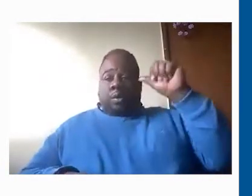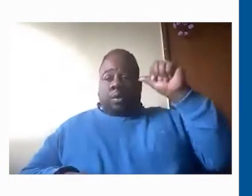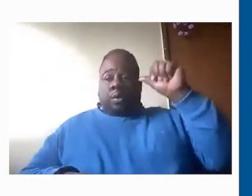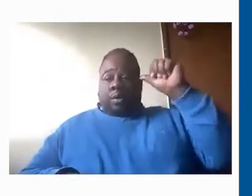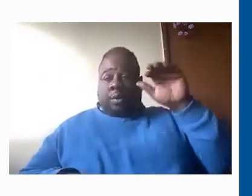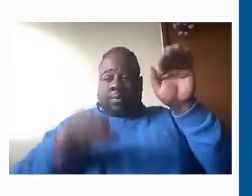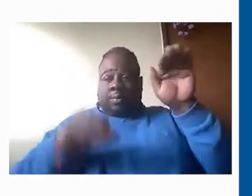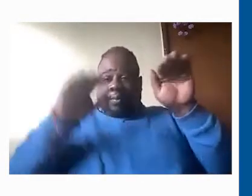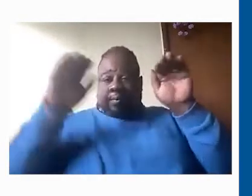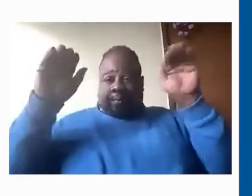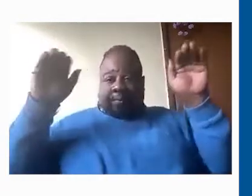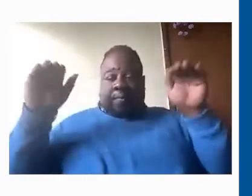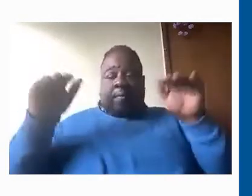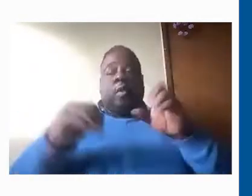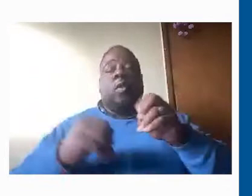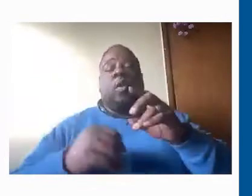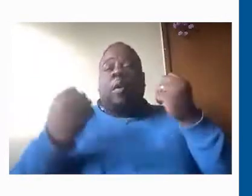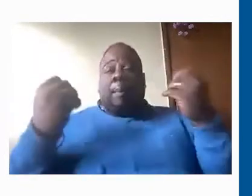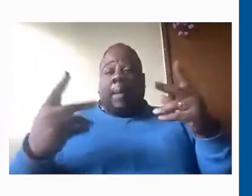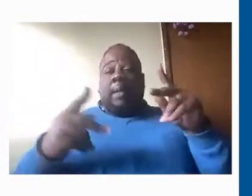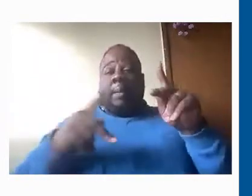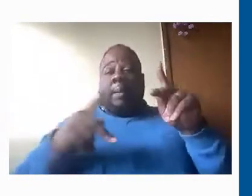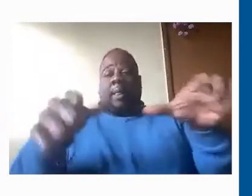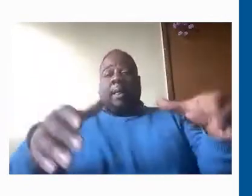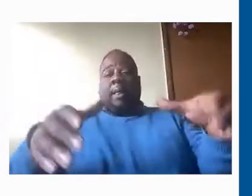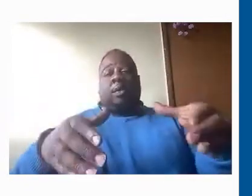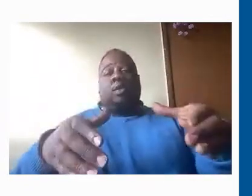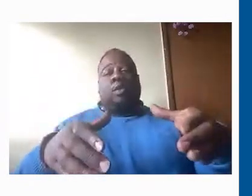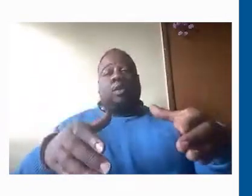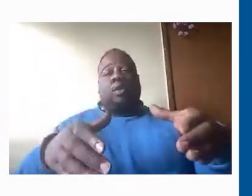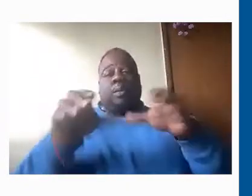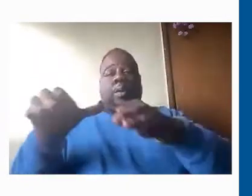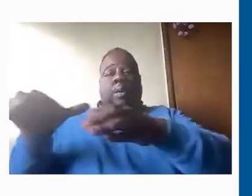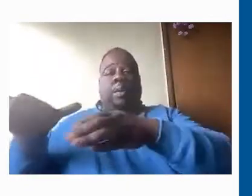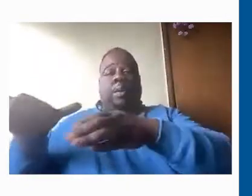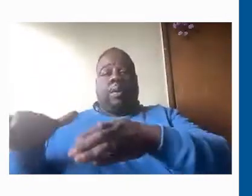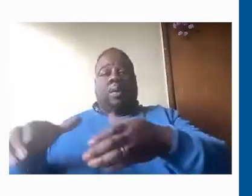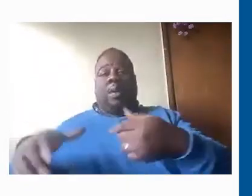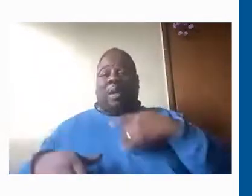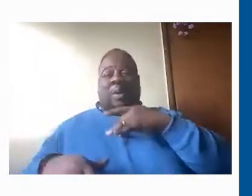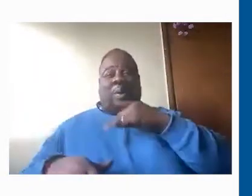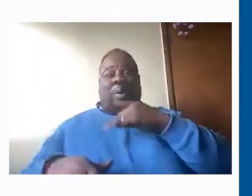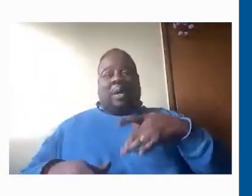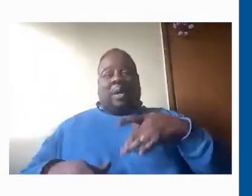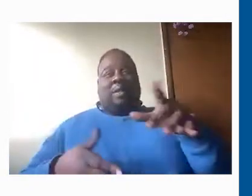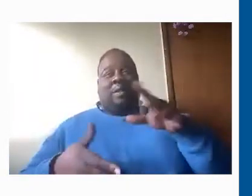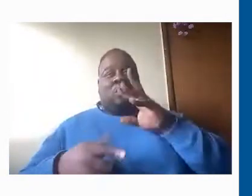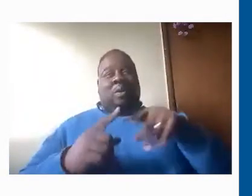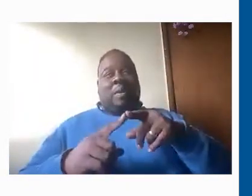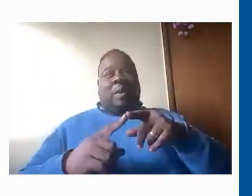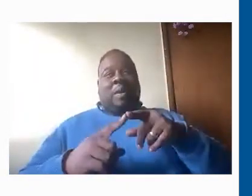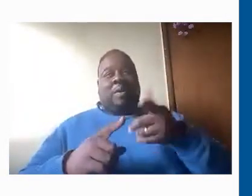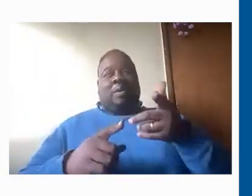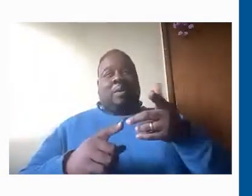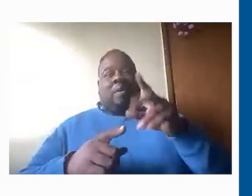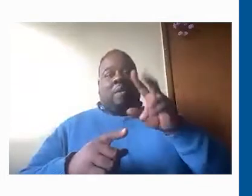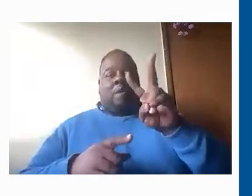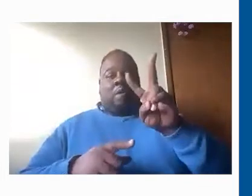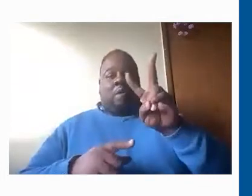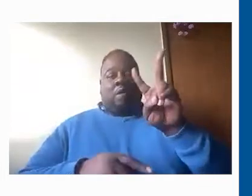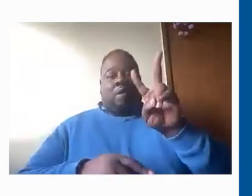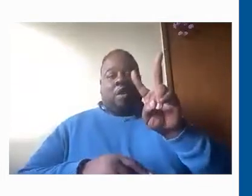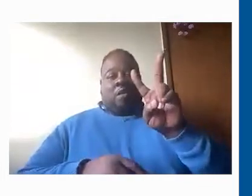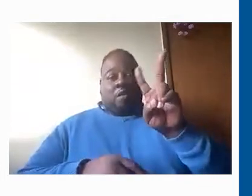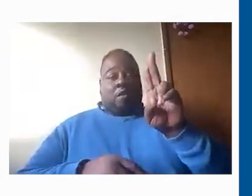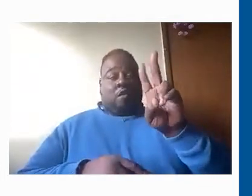populations that are quote unquote, I don't like the term vulnerable populations, but those are the populations within that acronym.